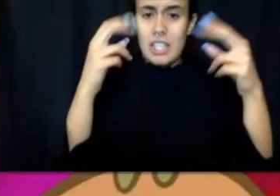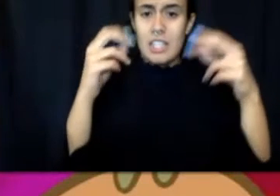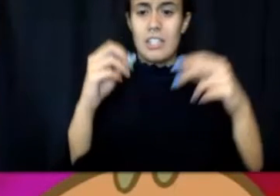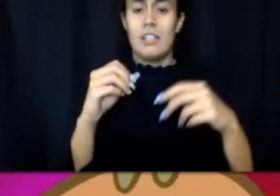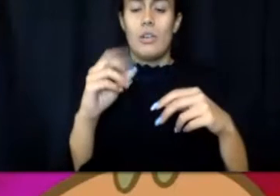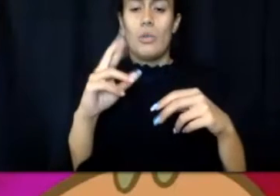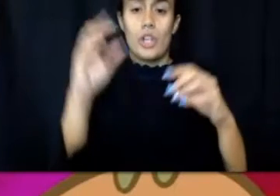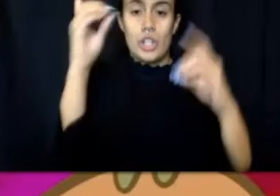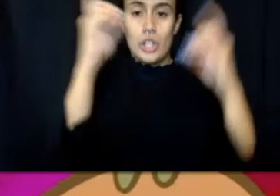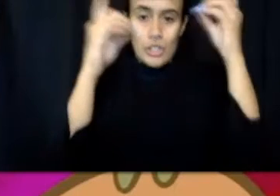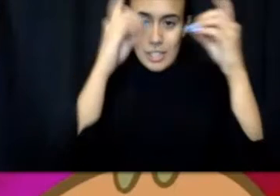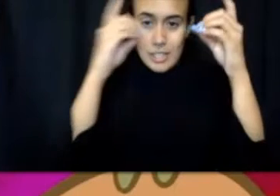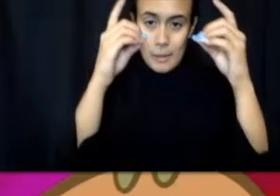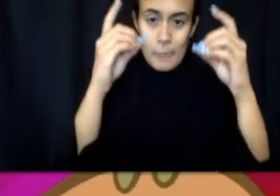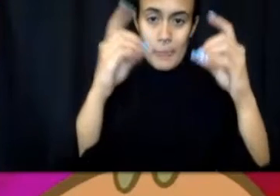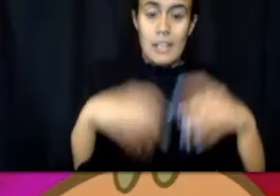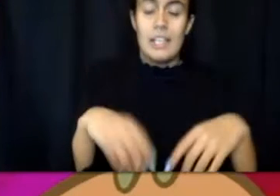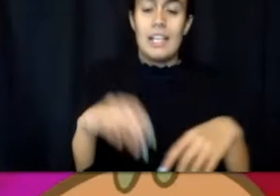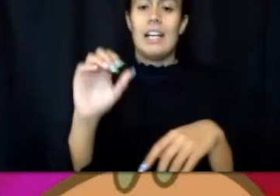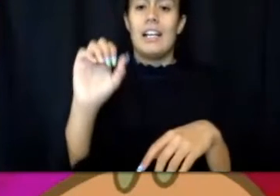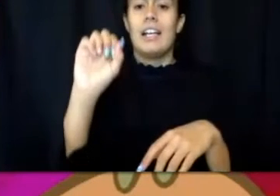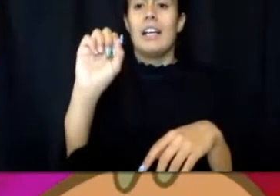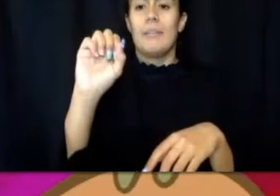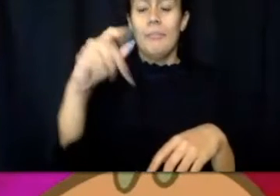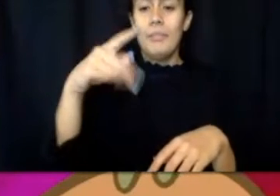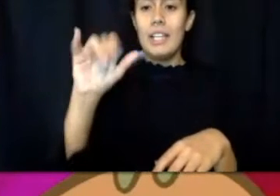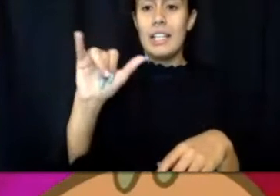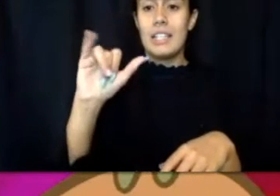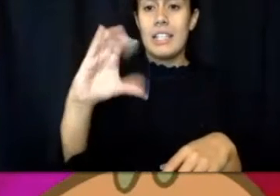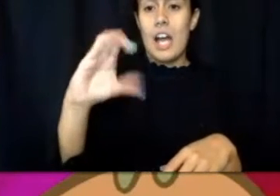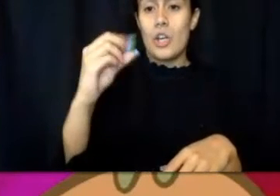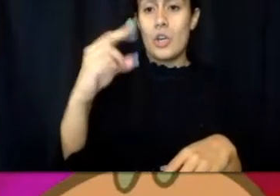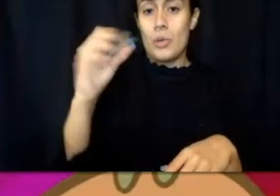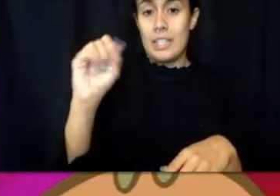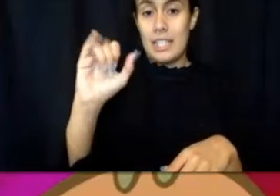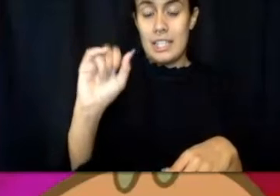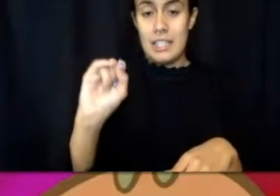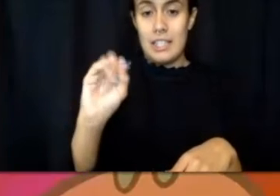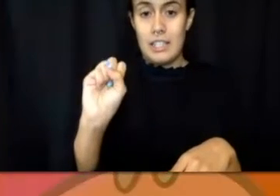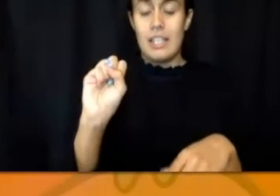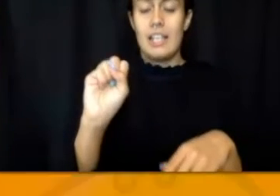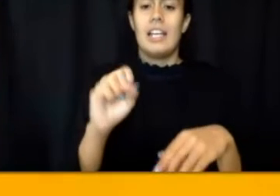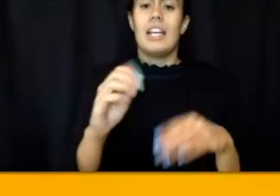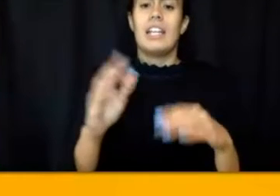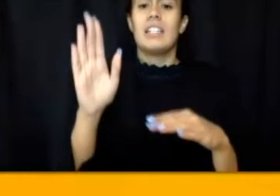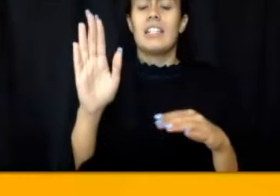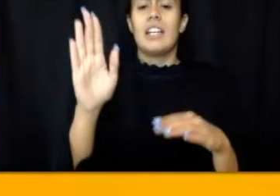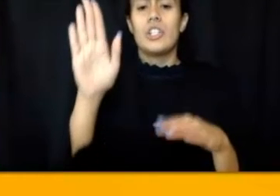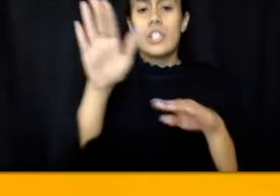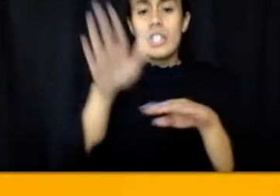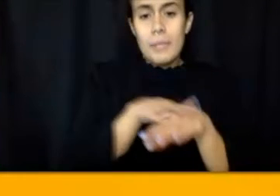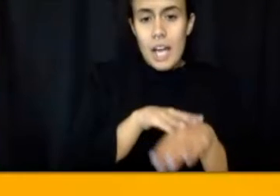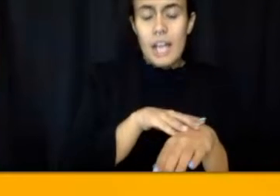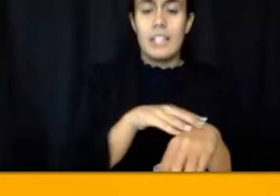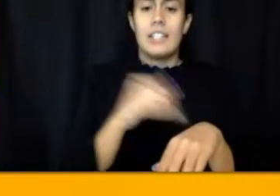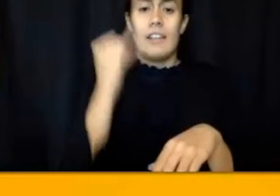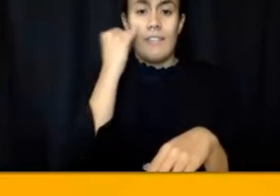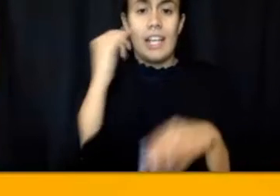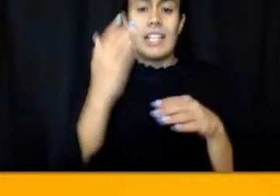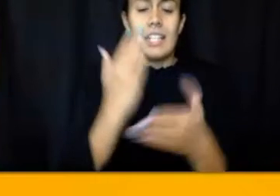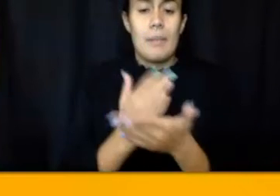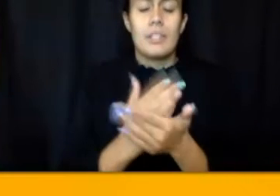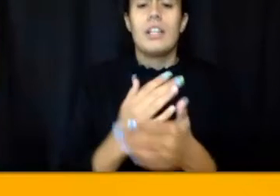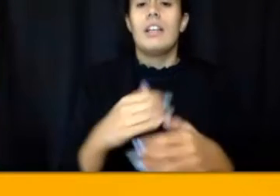as marijuana-induced psychosis, these symptoms usually subside when a person stops using marijuana. But in rare